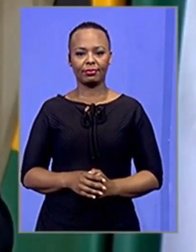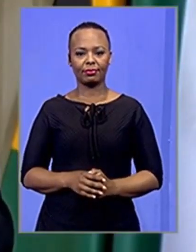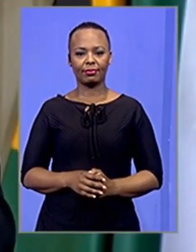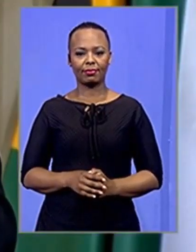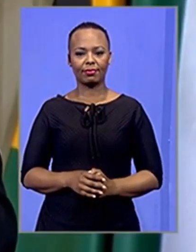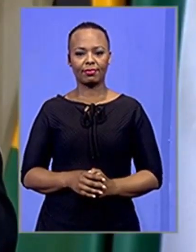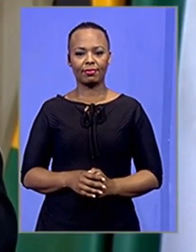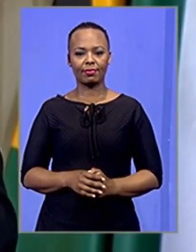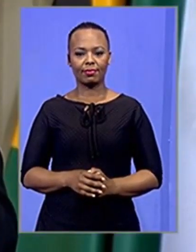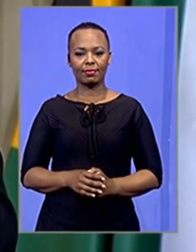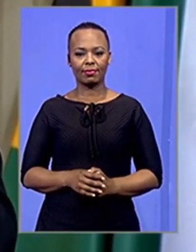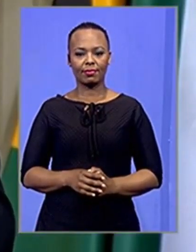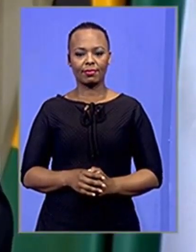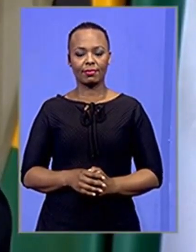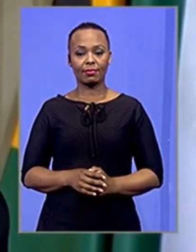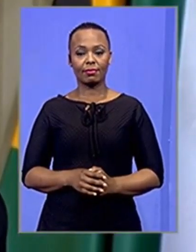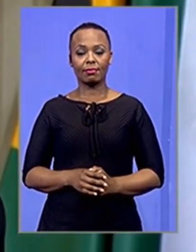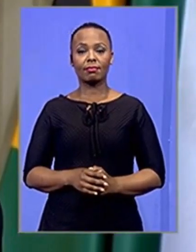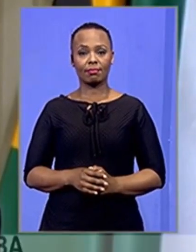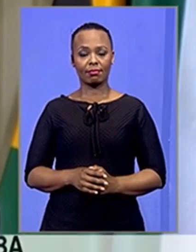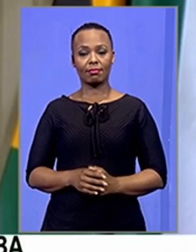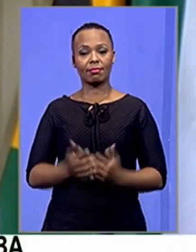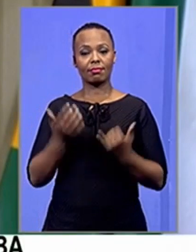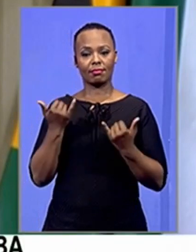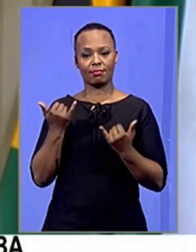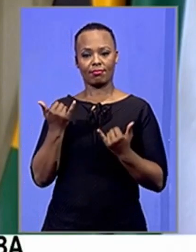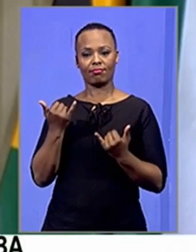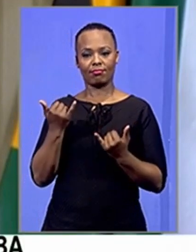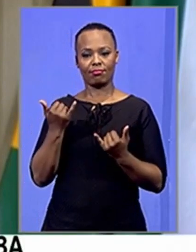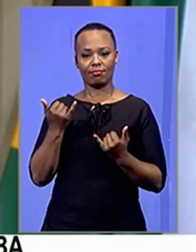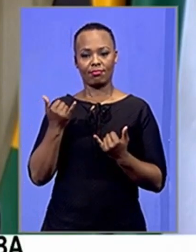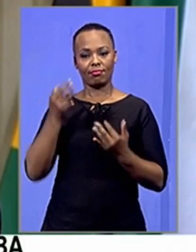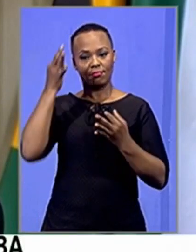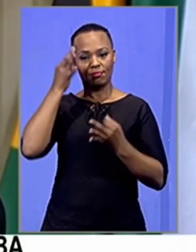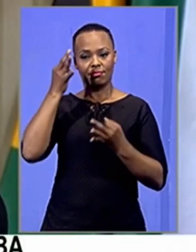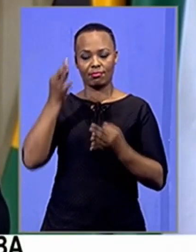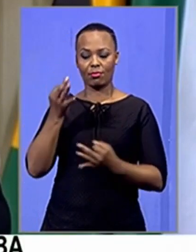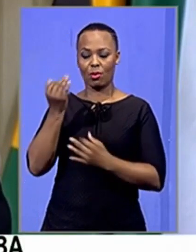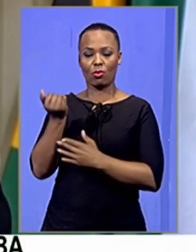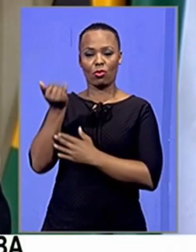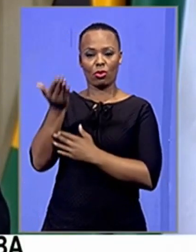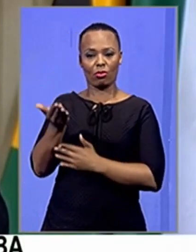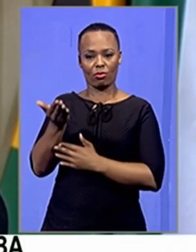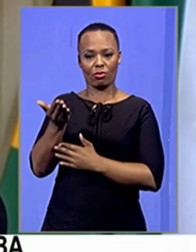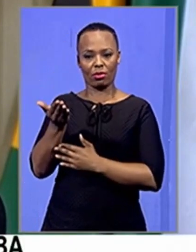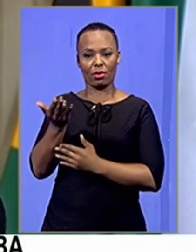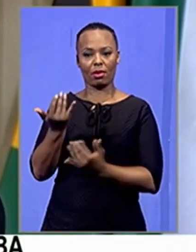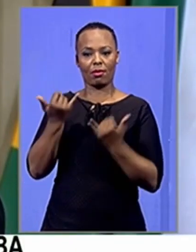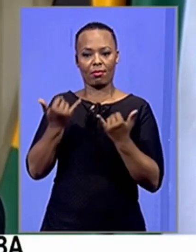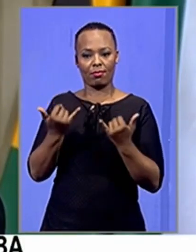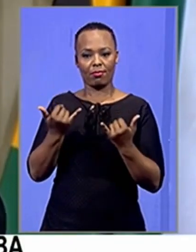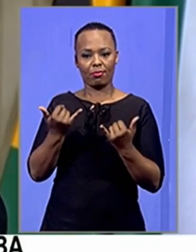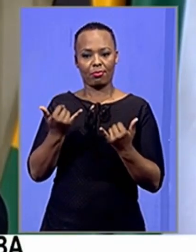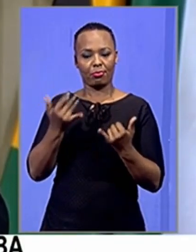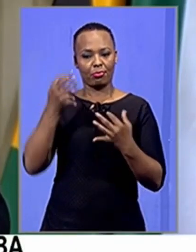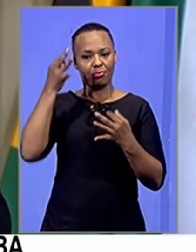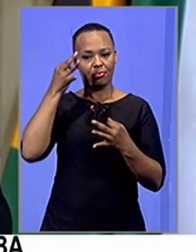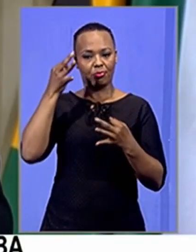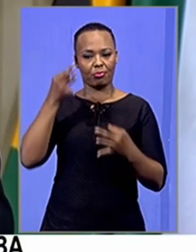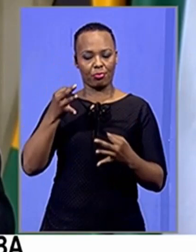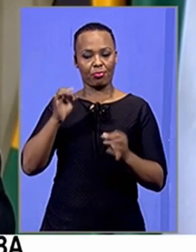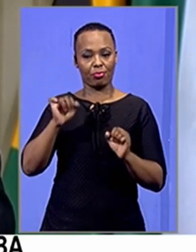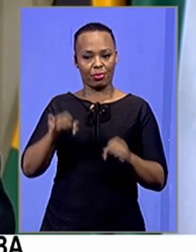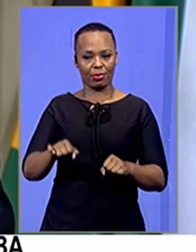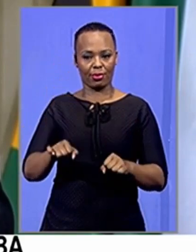is an offer that has been put on the table, and as we raise the issue